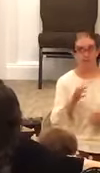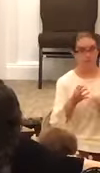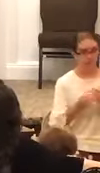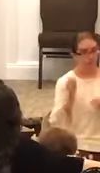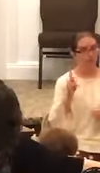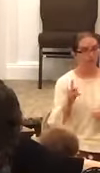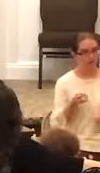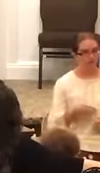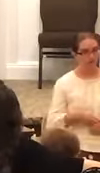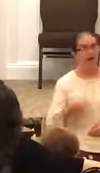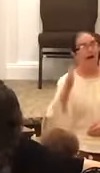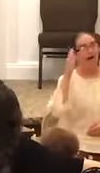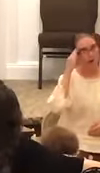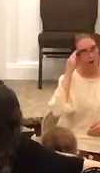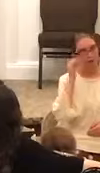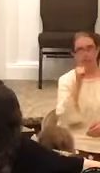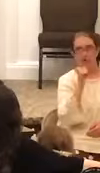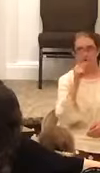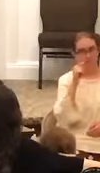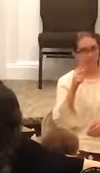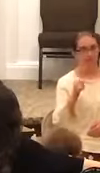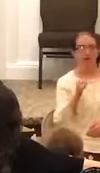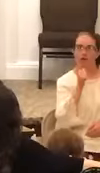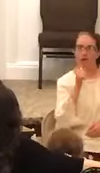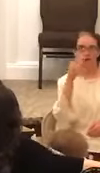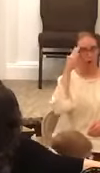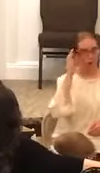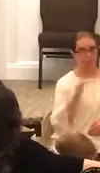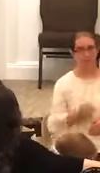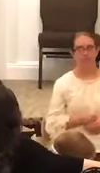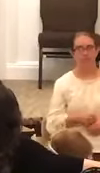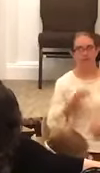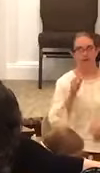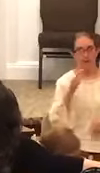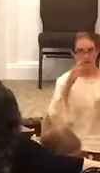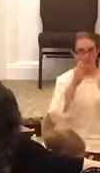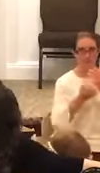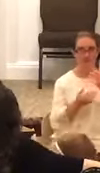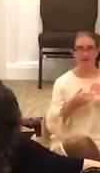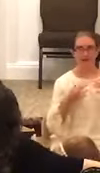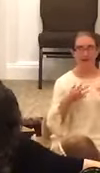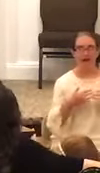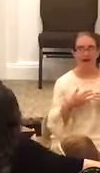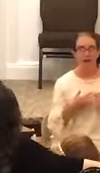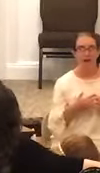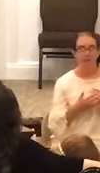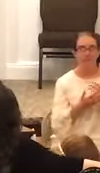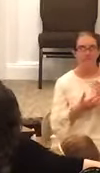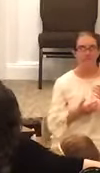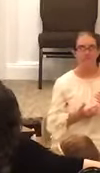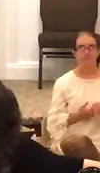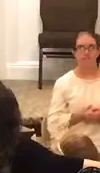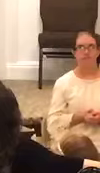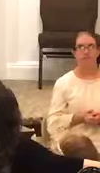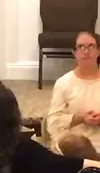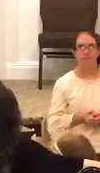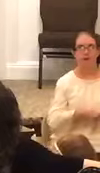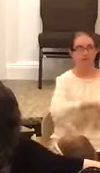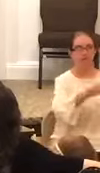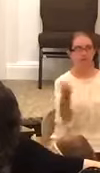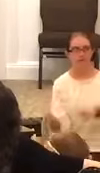Okay, I already knew this. He wasn't telling me nothing I didn't already know. And I said, really, a blood covering? How did I get that blood covering? He said, you